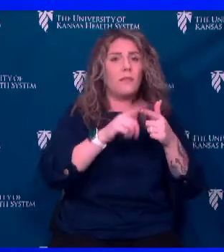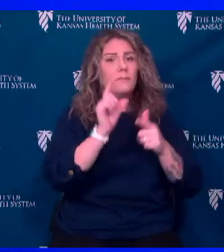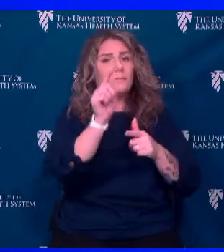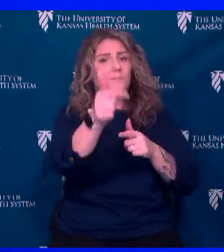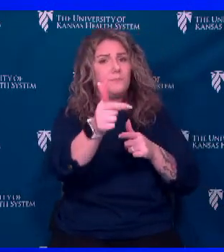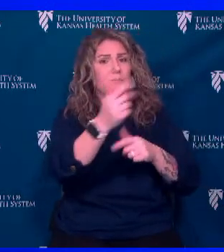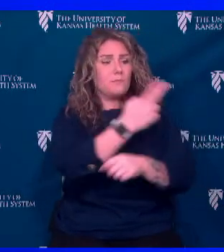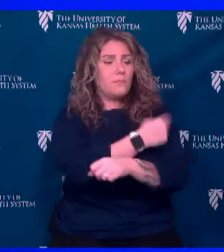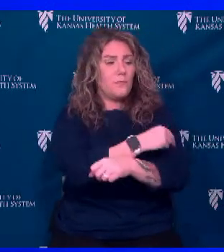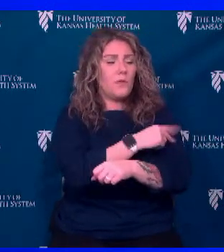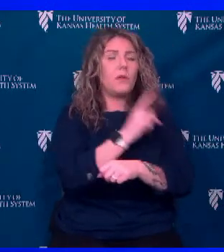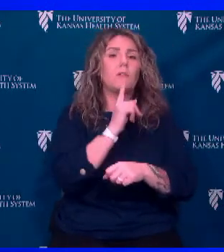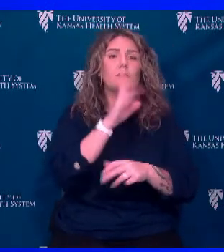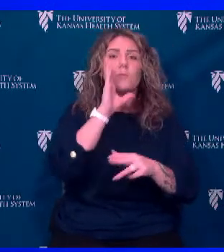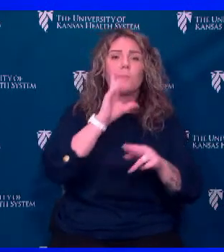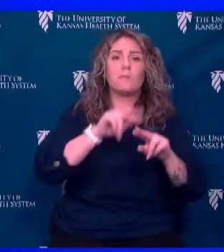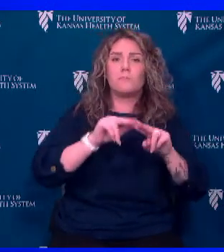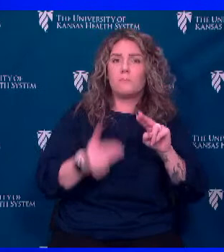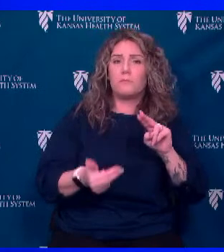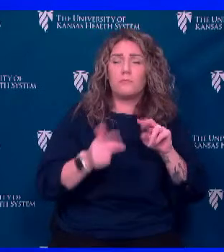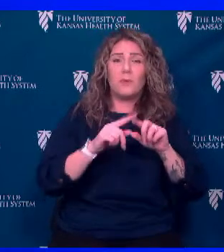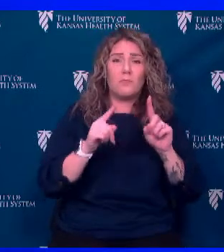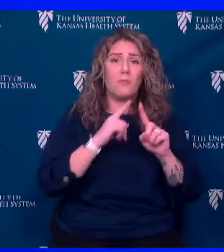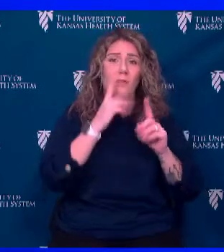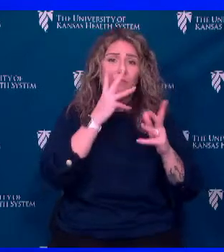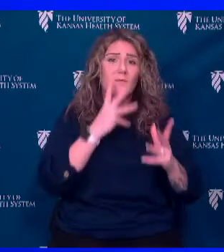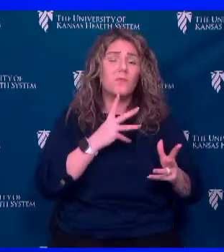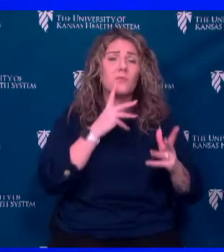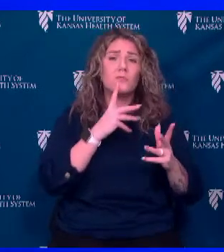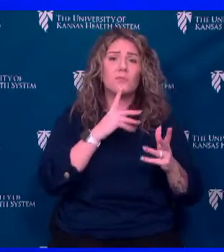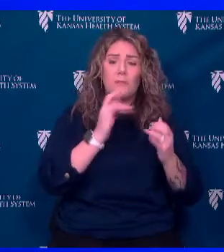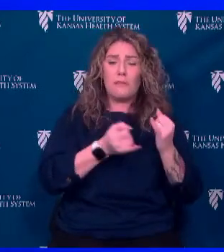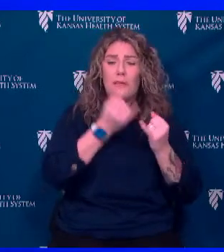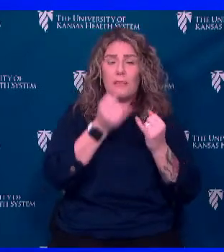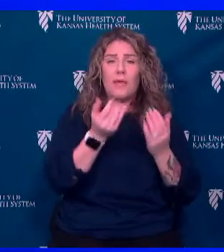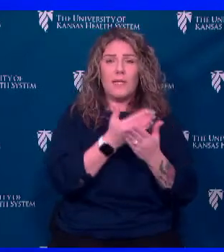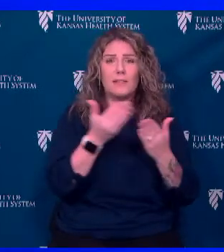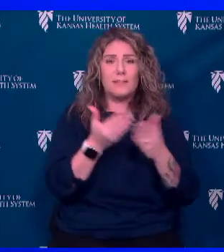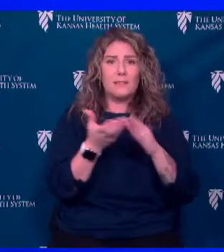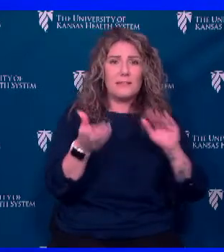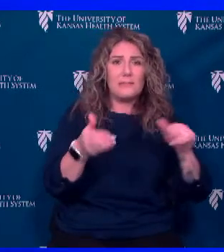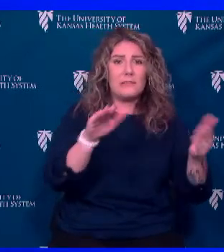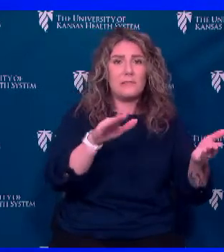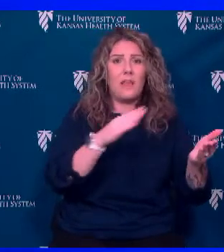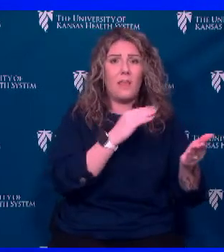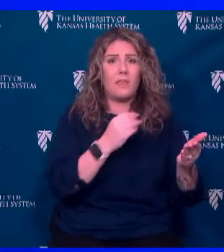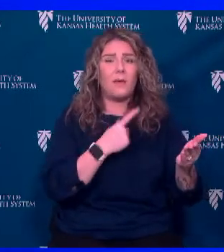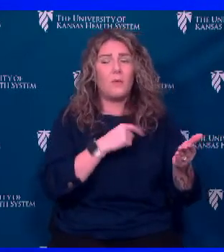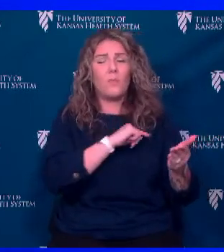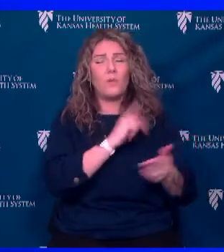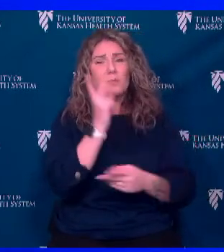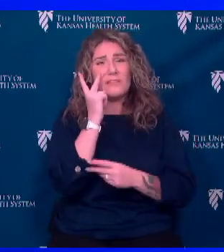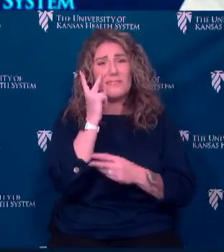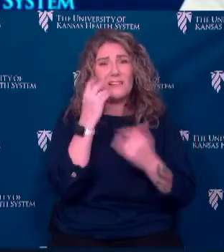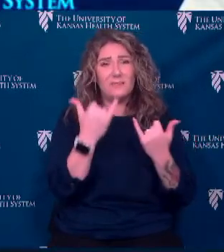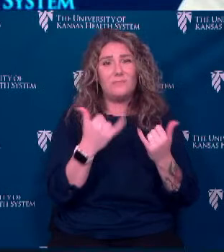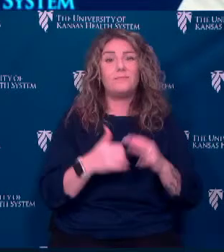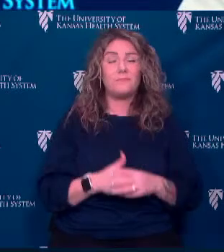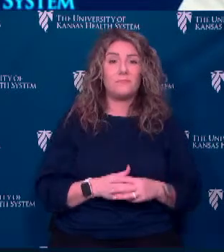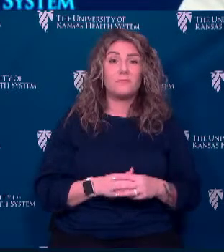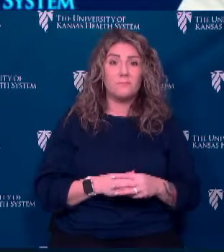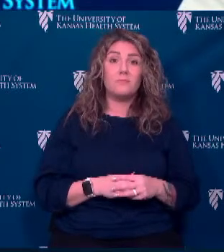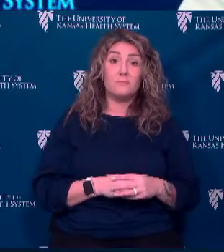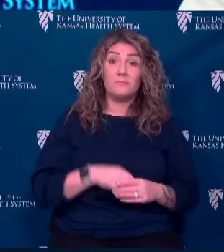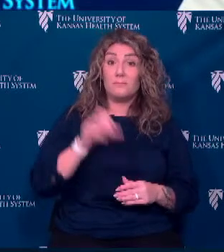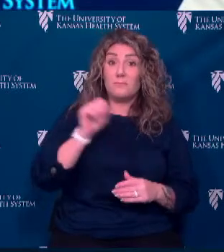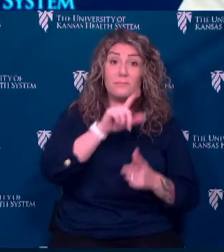the hospitalizations start to decrease. But unfortunately, the last thing to follow with that is deaths, and I think that's what we're seeing right now. Yeah, I think that's